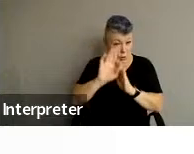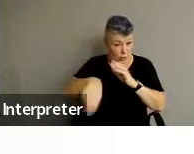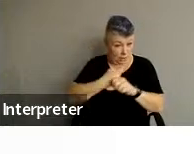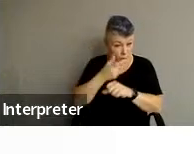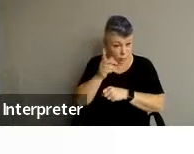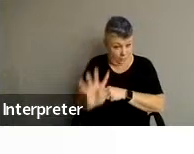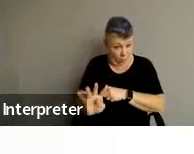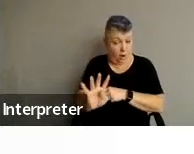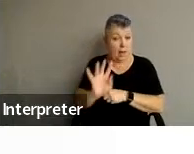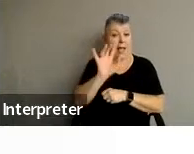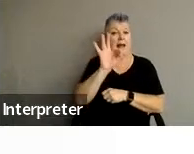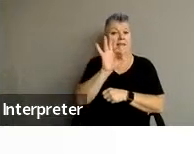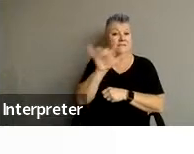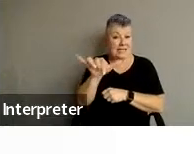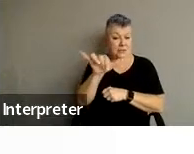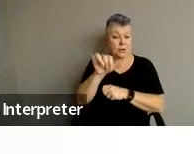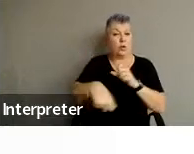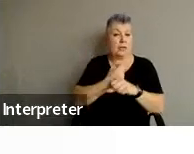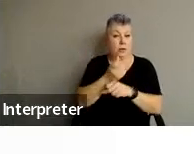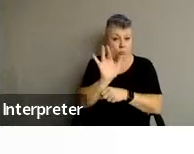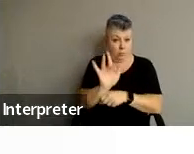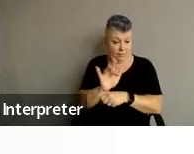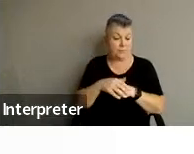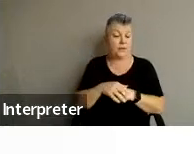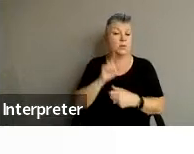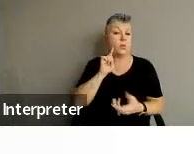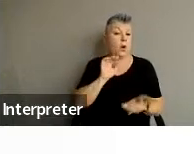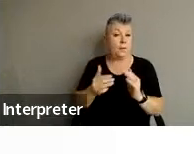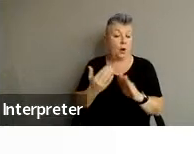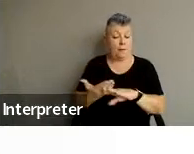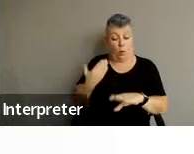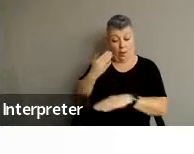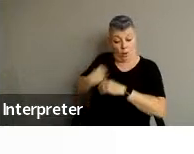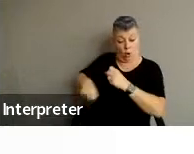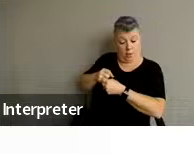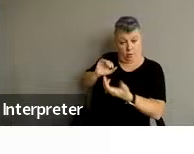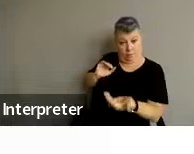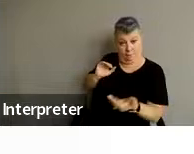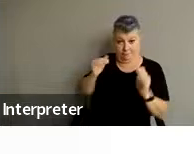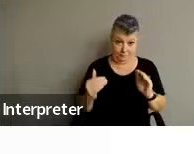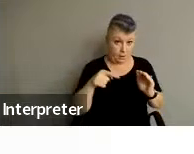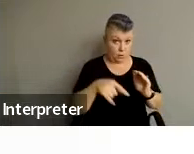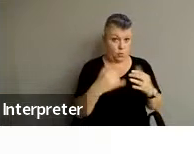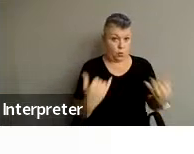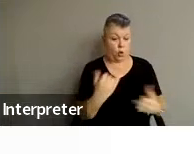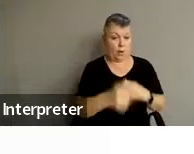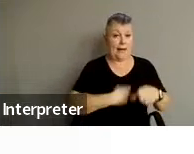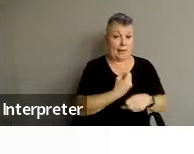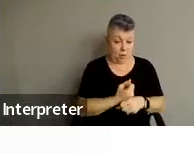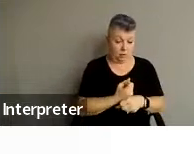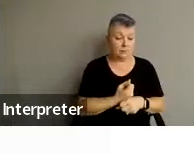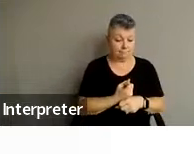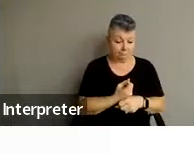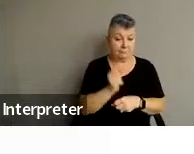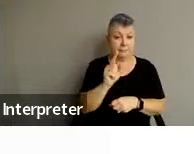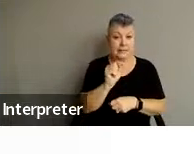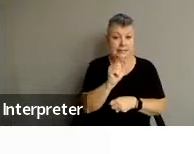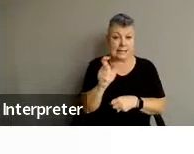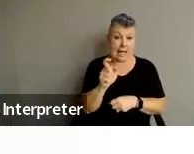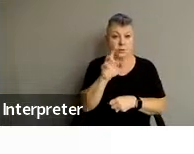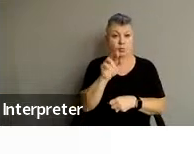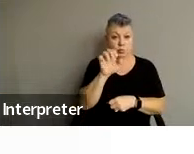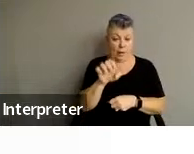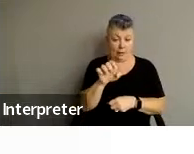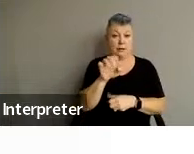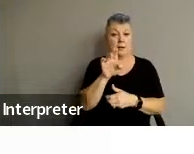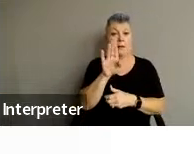is by fund. So we're comparing the prior year tax rate by fund to the current year proposed tax rate by fund. So we are